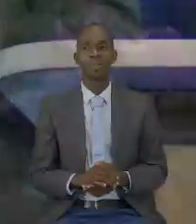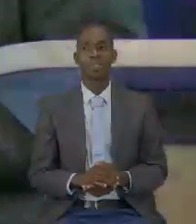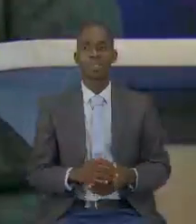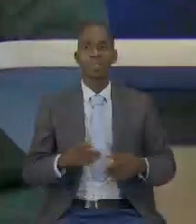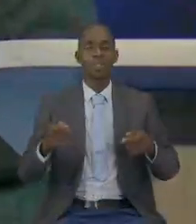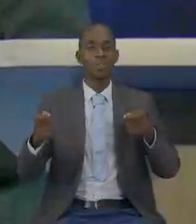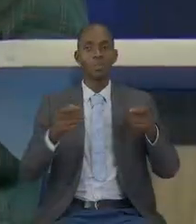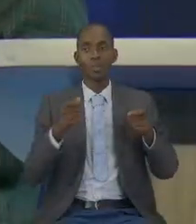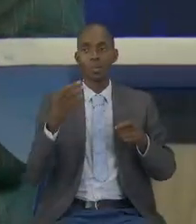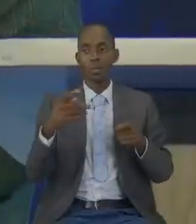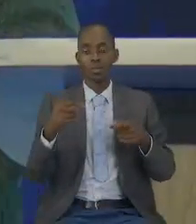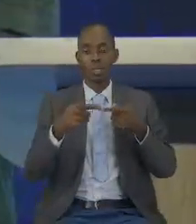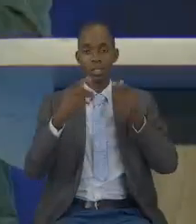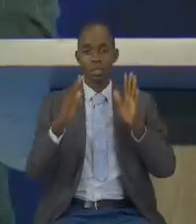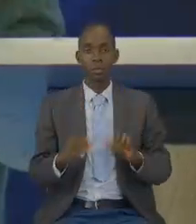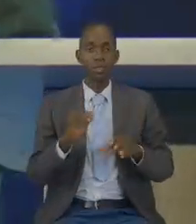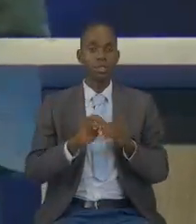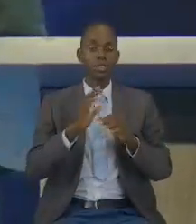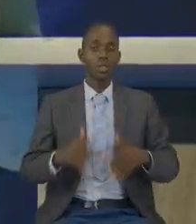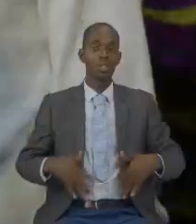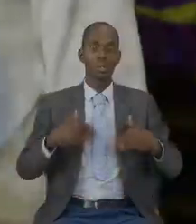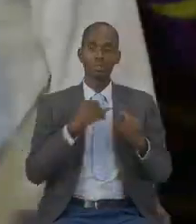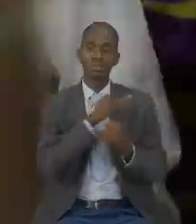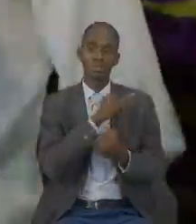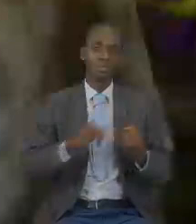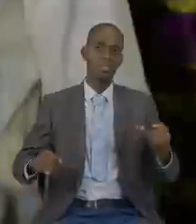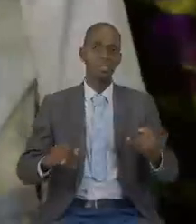Dominion of the enemy, your life, final.